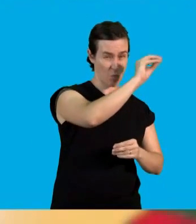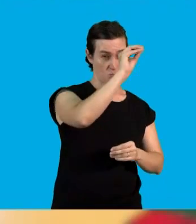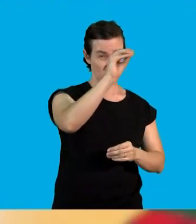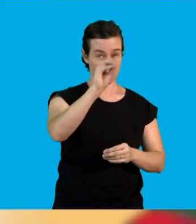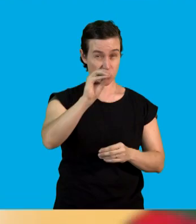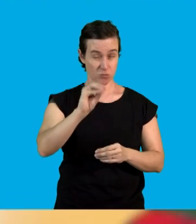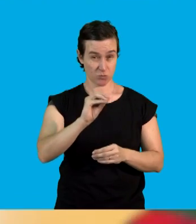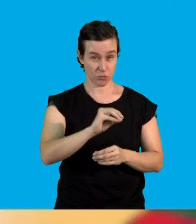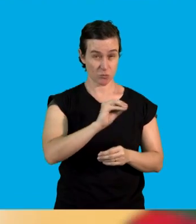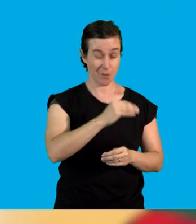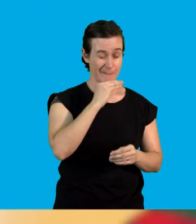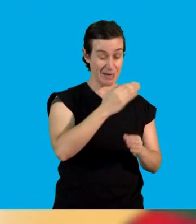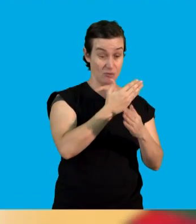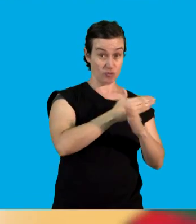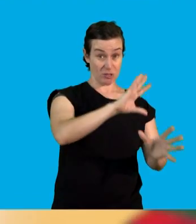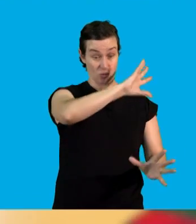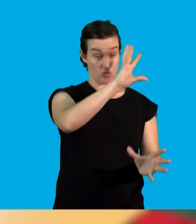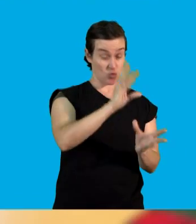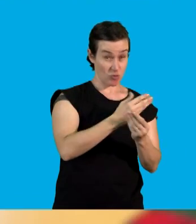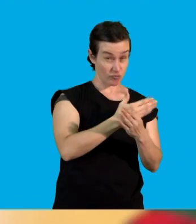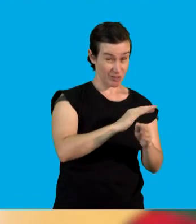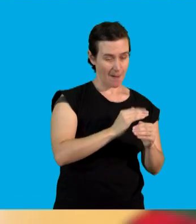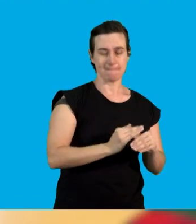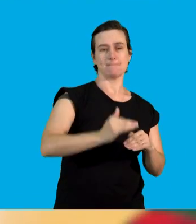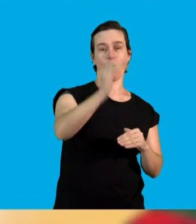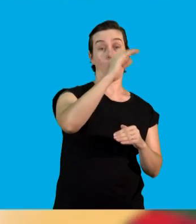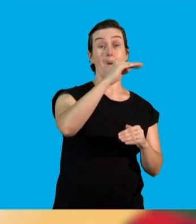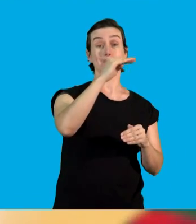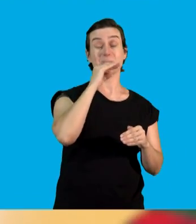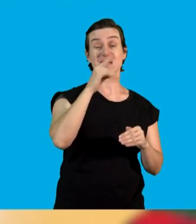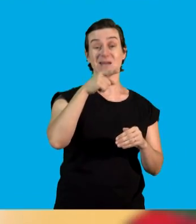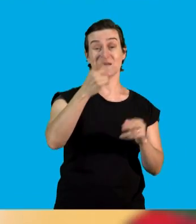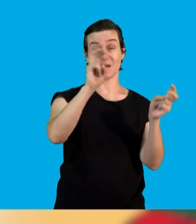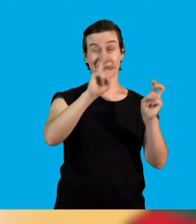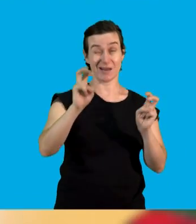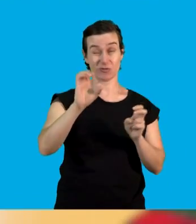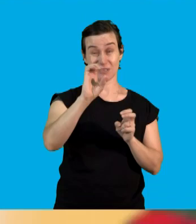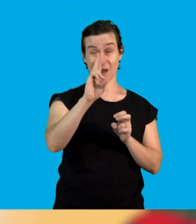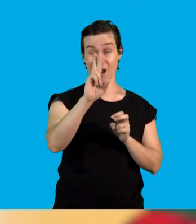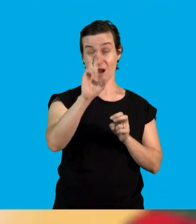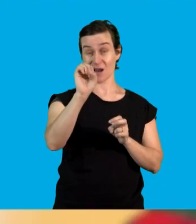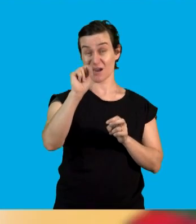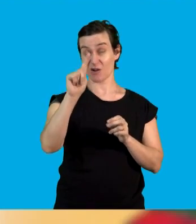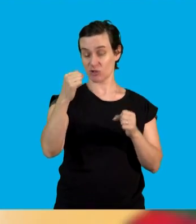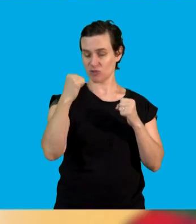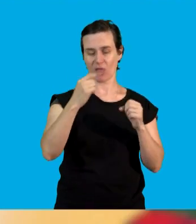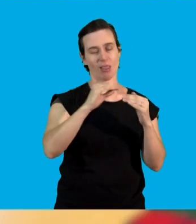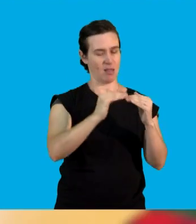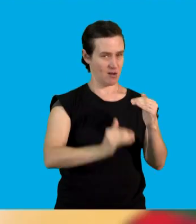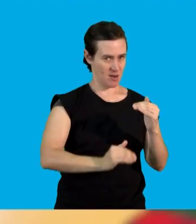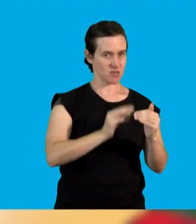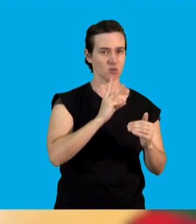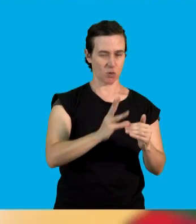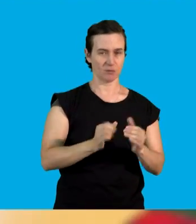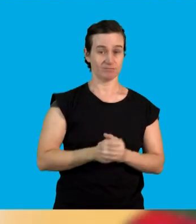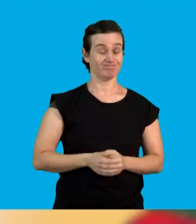to increase in terms of the resistance and therefore decrease in terms of the current strength because of the relationship between the resistance and the